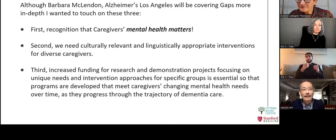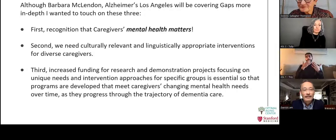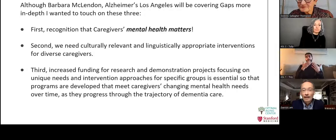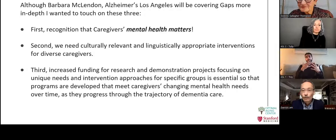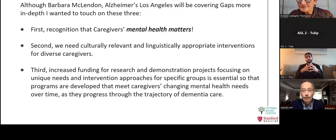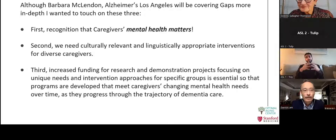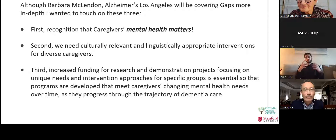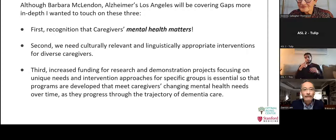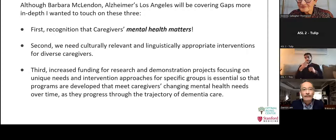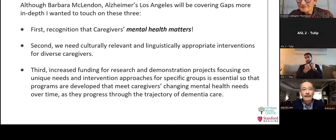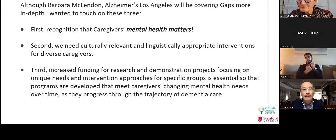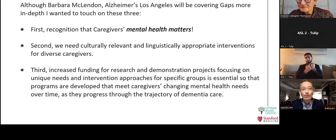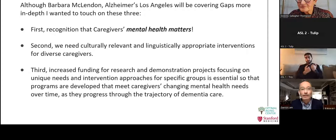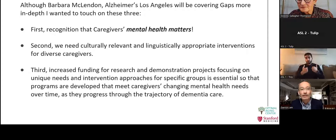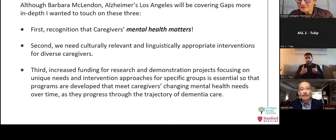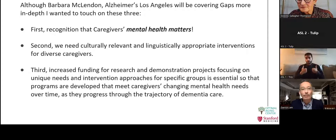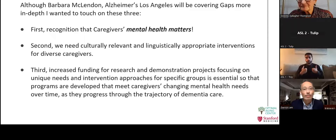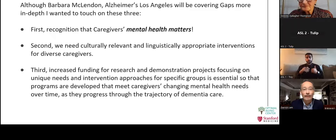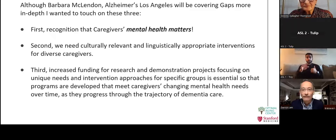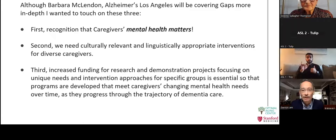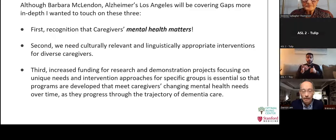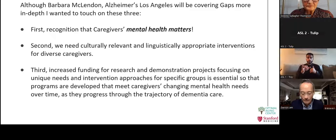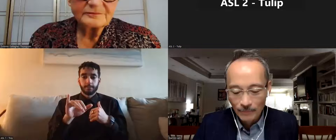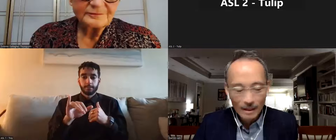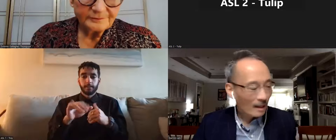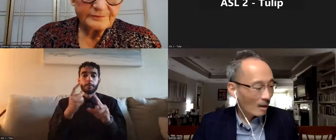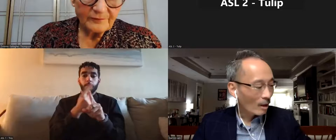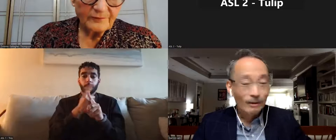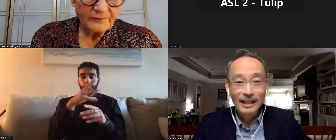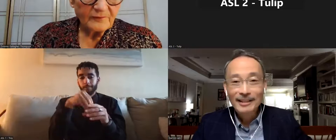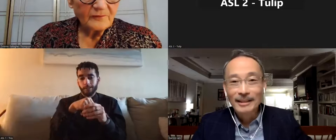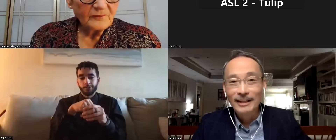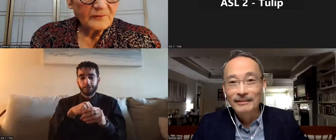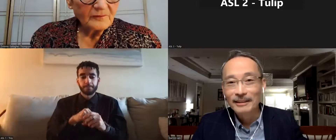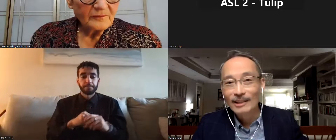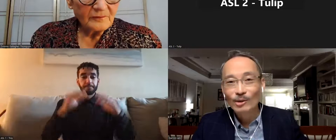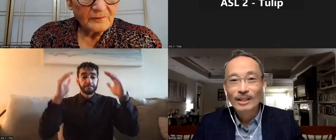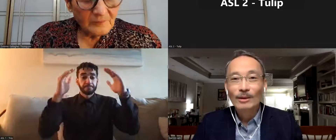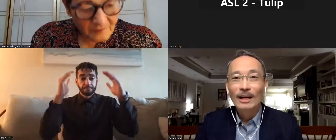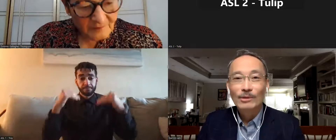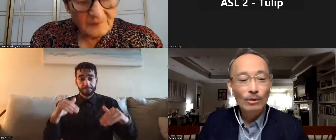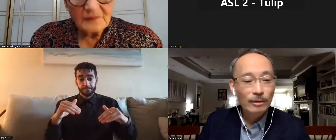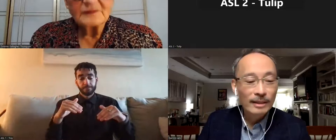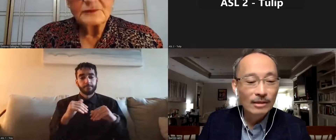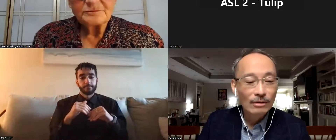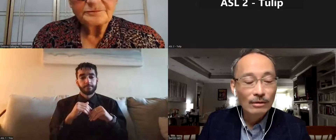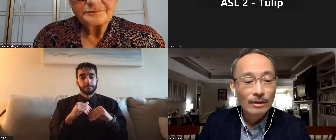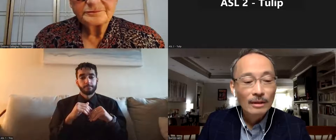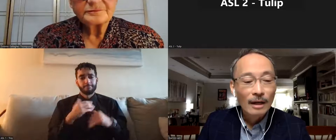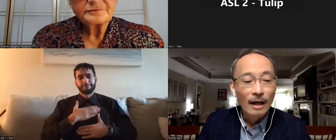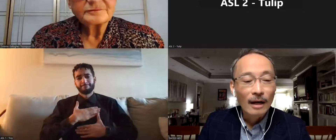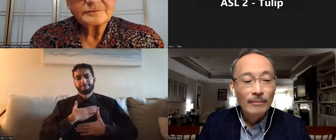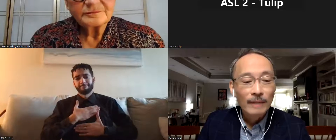having culturally relevant and linguistically appropriate interventions. Well, next, actually, I'm so pleased